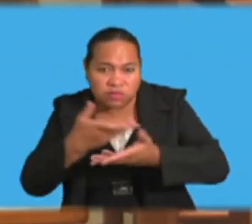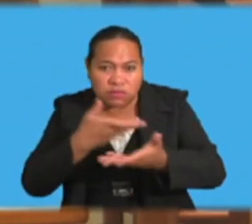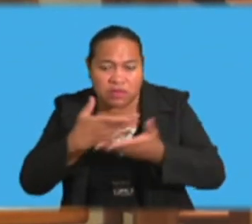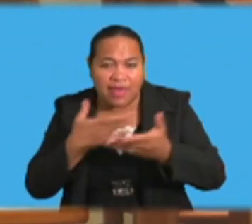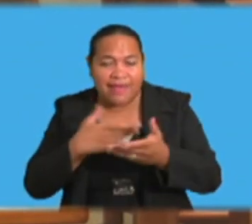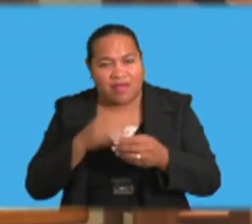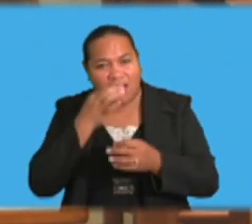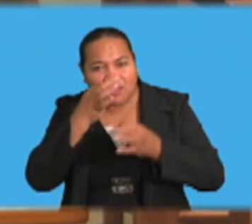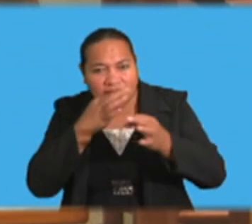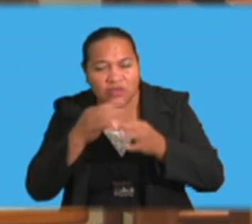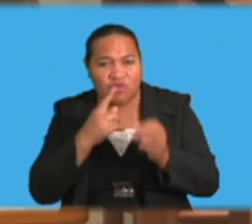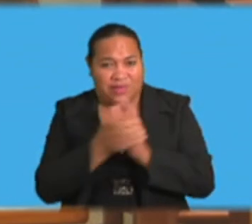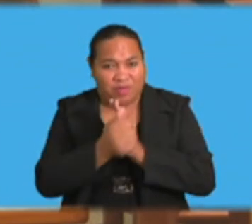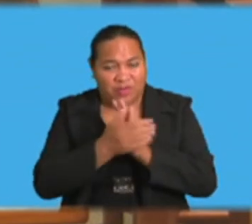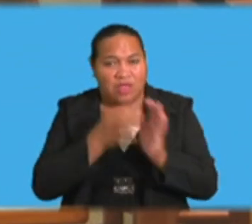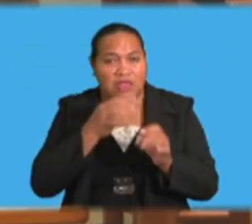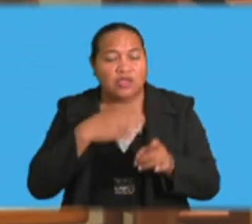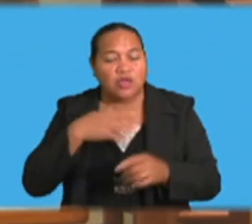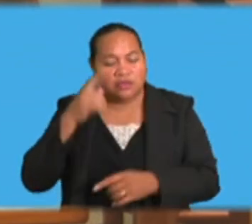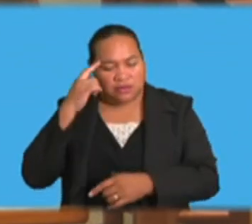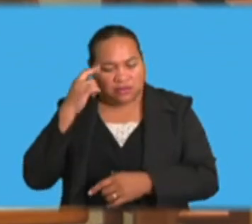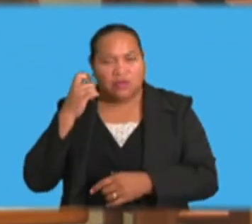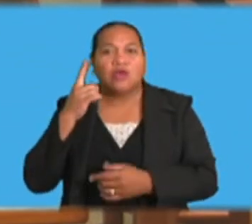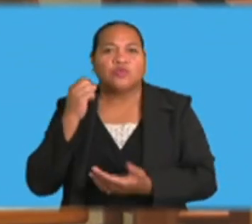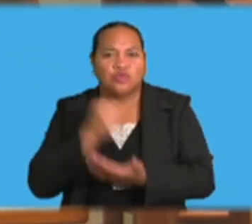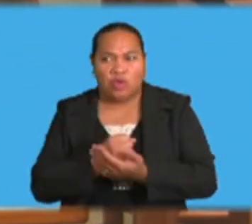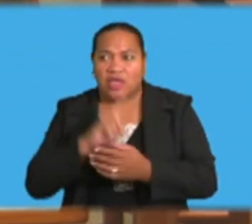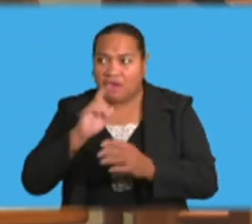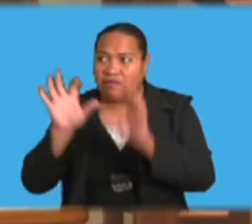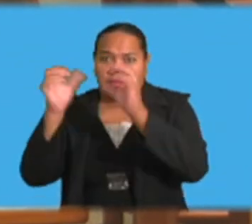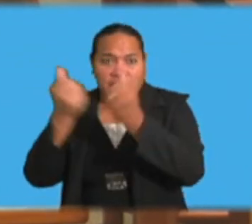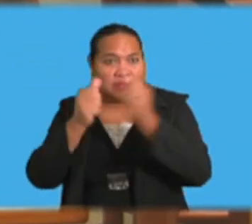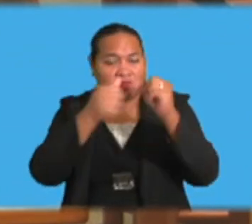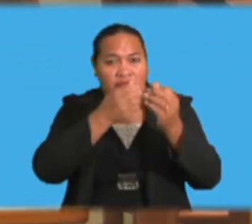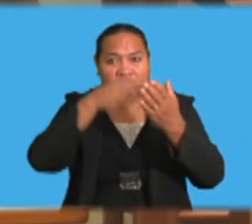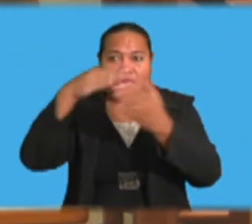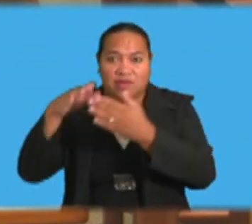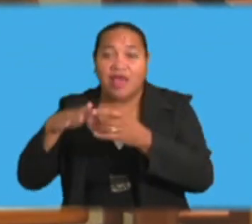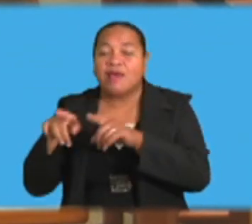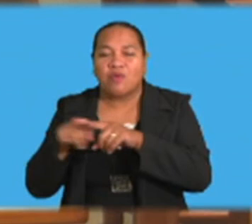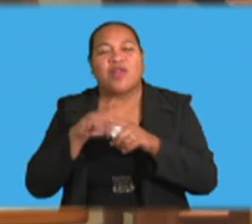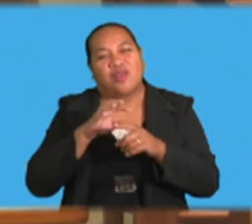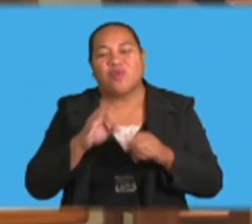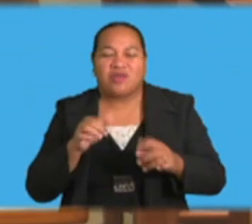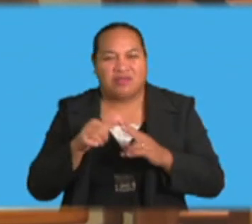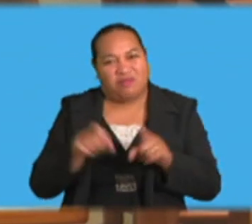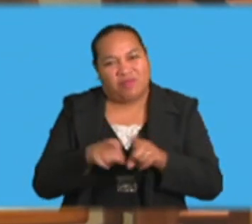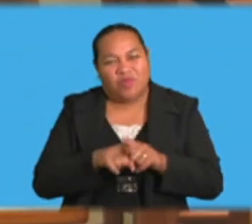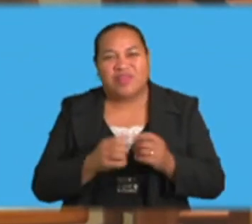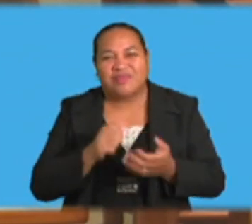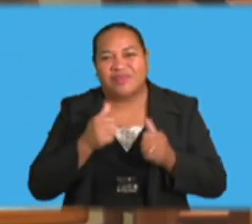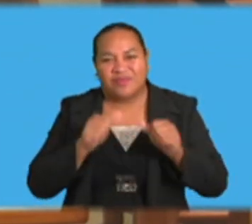field, we are sure that the ratification of the two covenants will not diminish their protection, but will in a number of